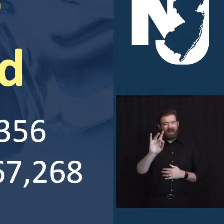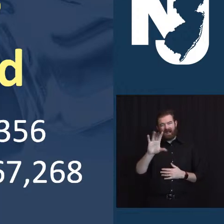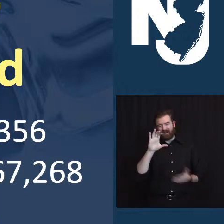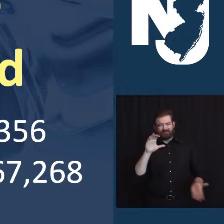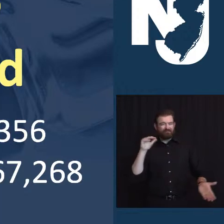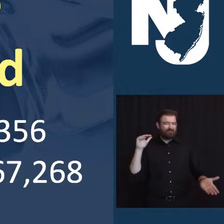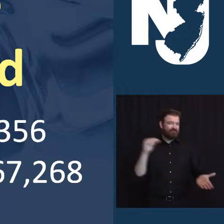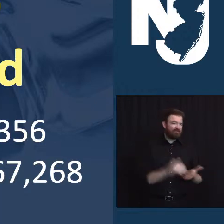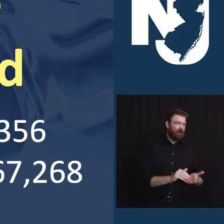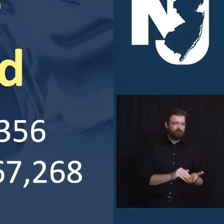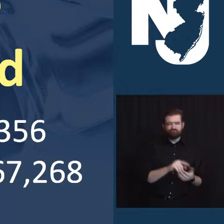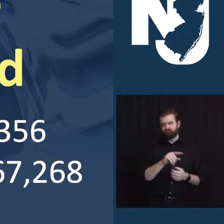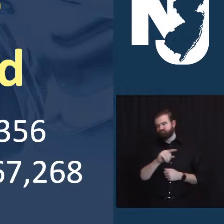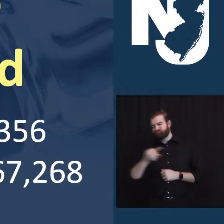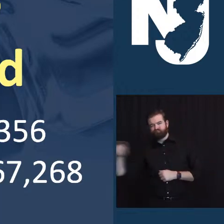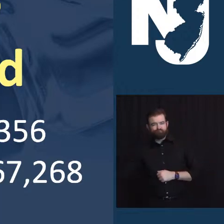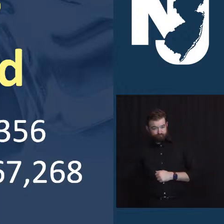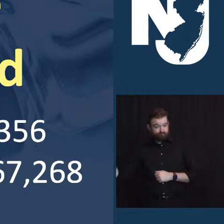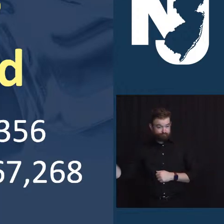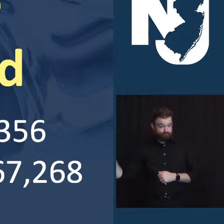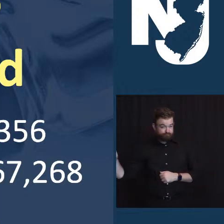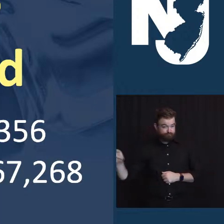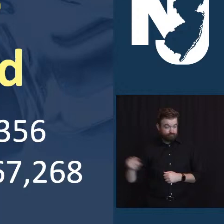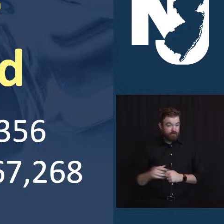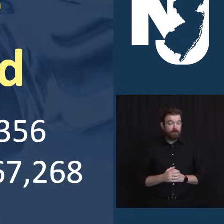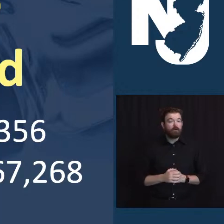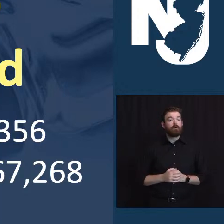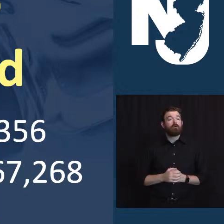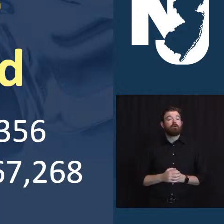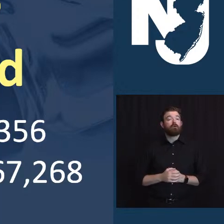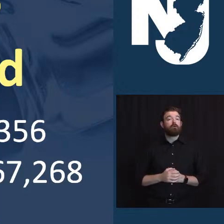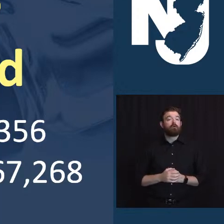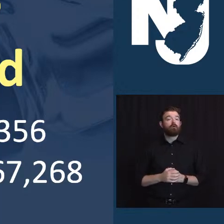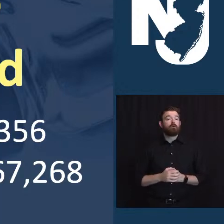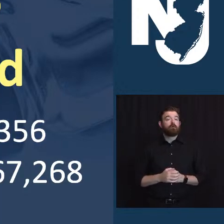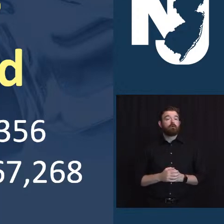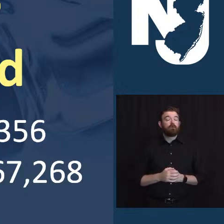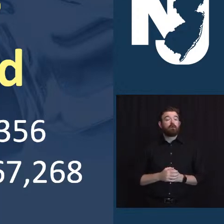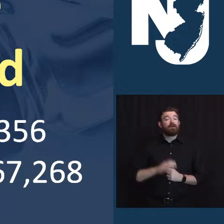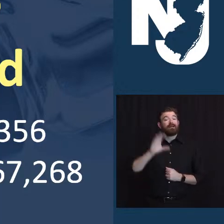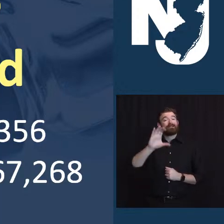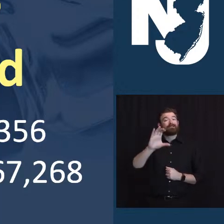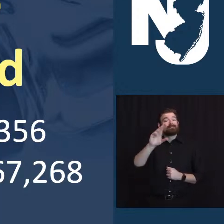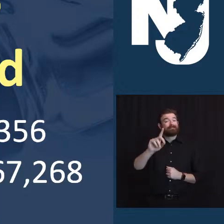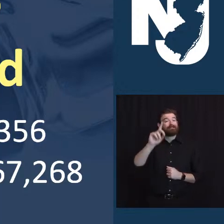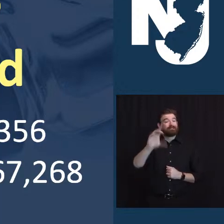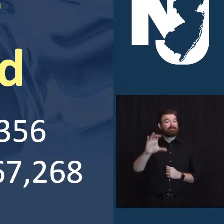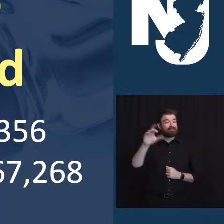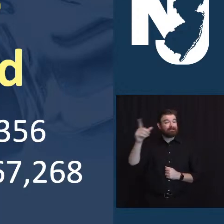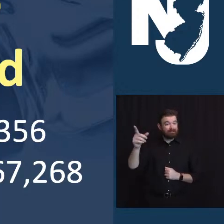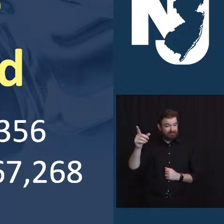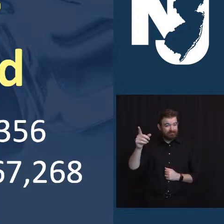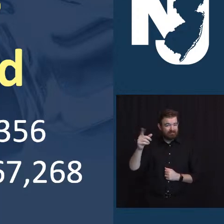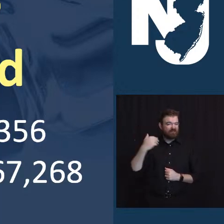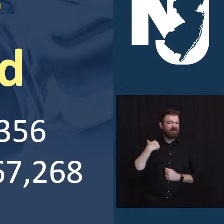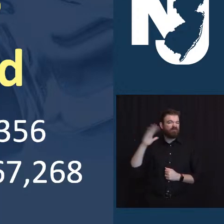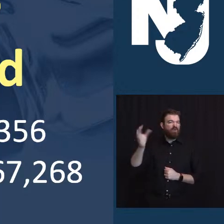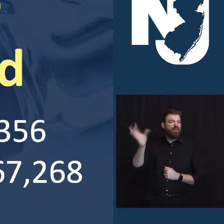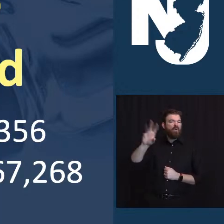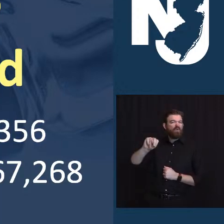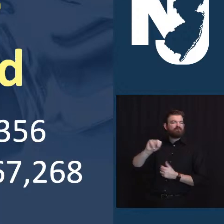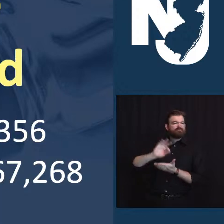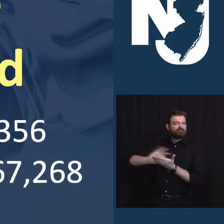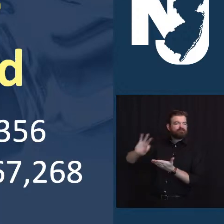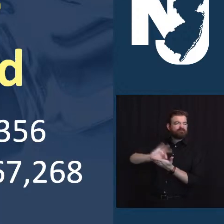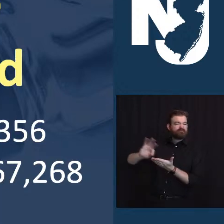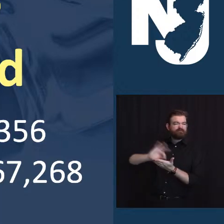4,831,346. And if we broaden out to look at the numbers compiled by the CDC, their count has more than 5.2 million